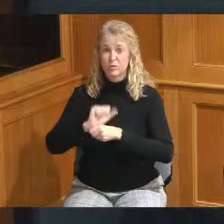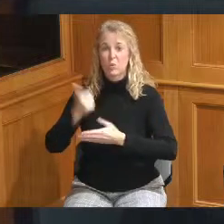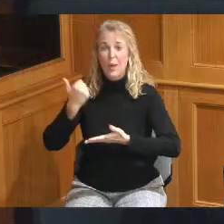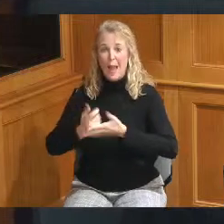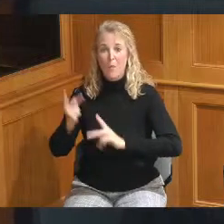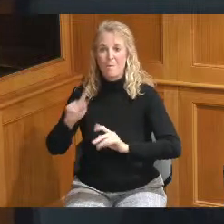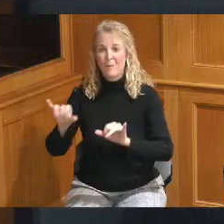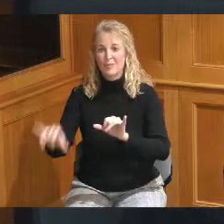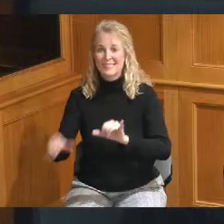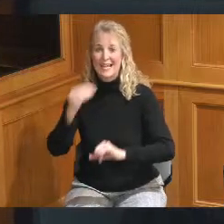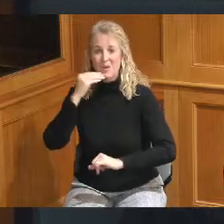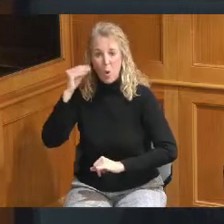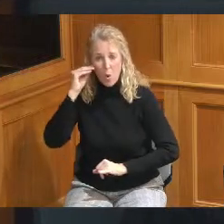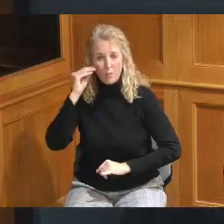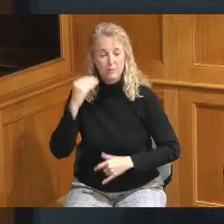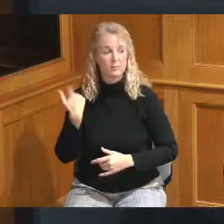homes.